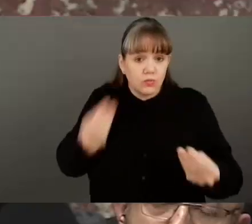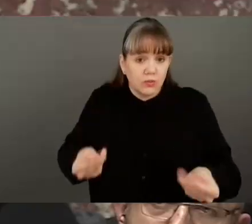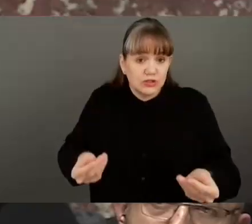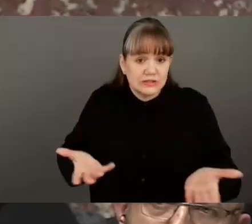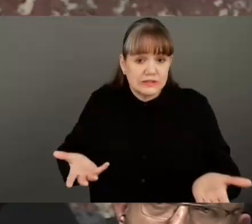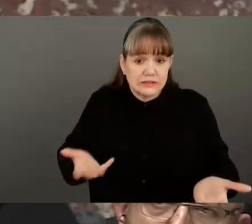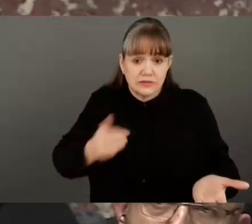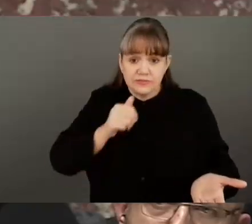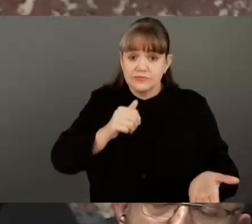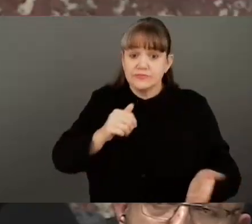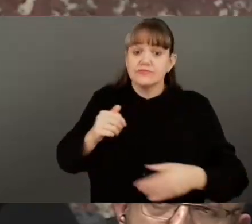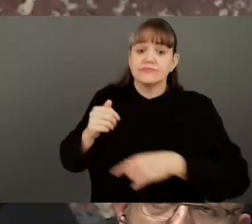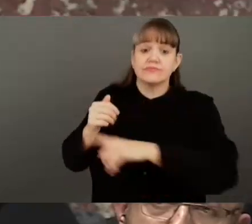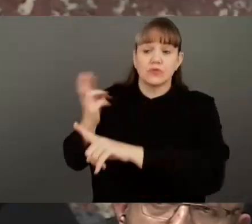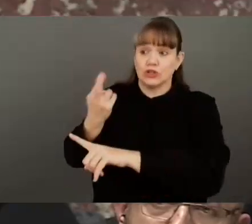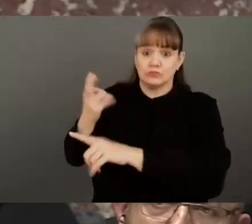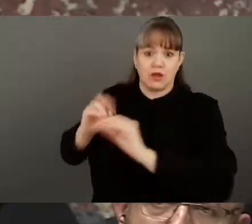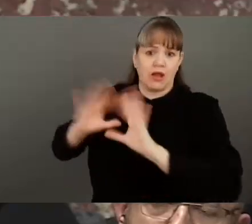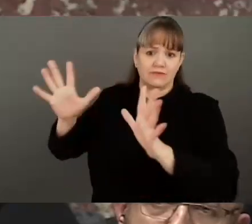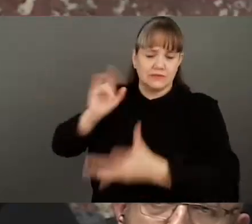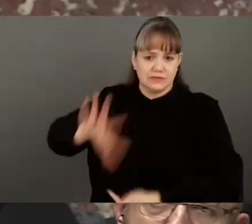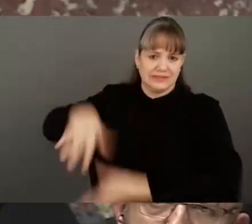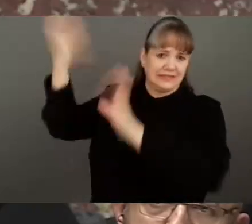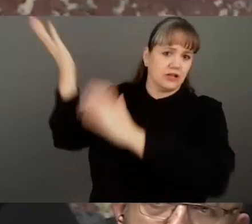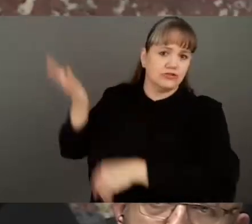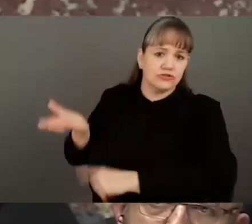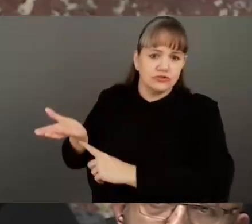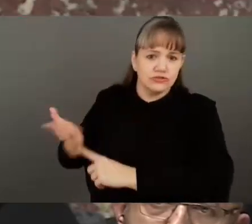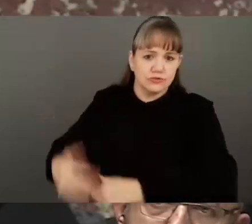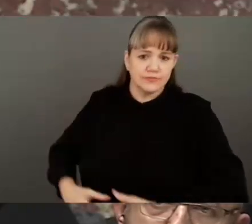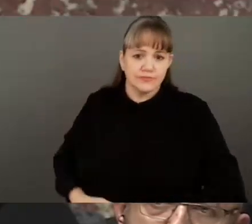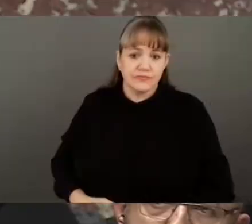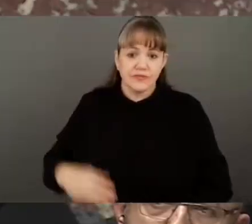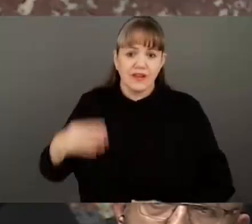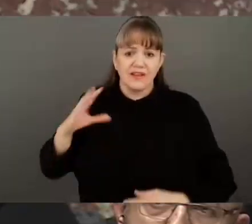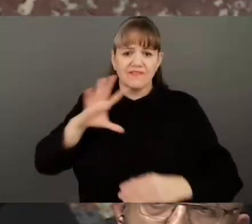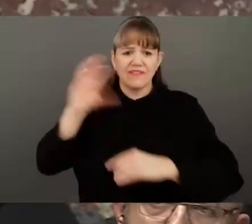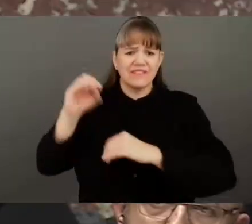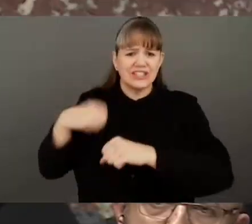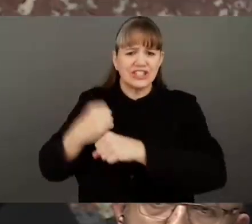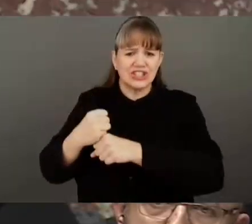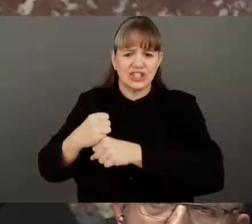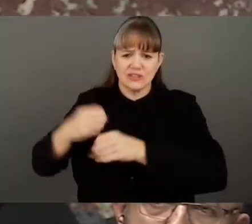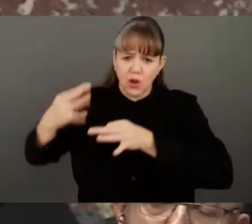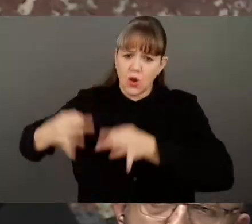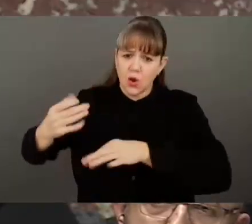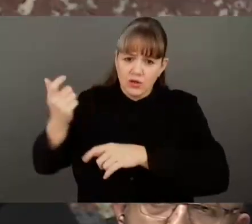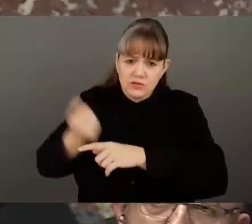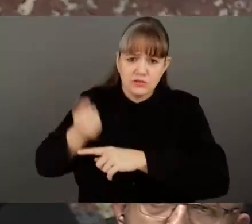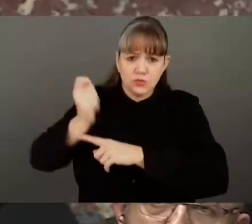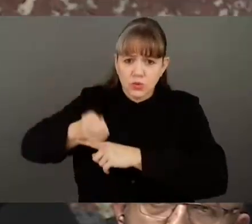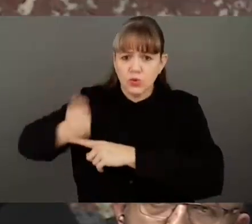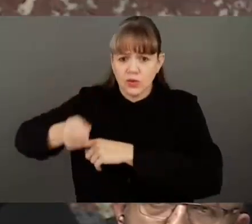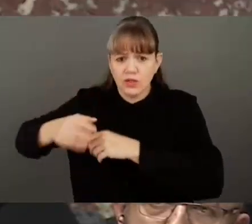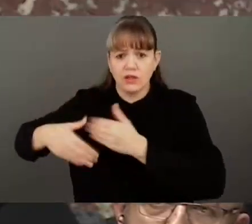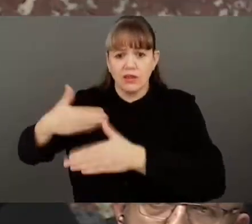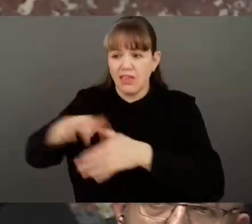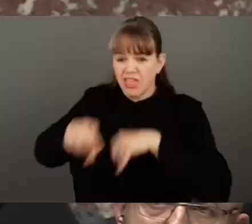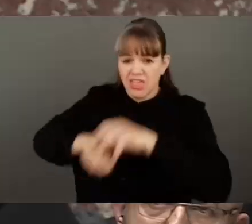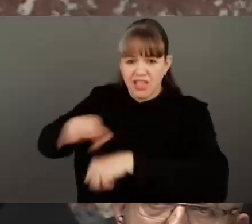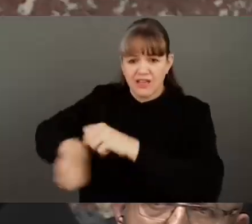result of nearly 50 years of court rulings that expanded Aboriginal title. Why would they stop